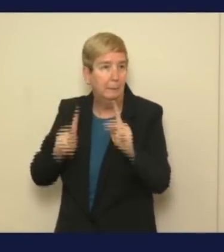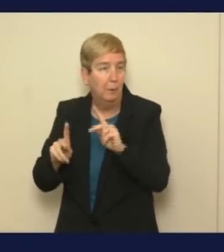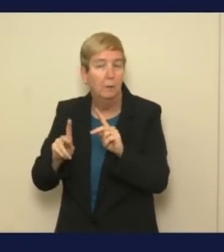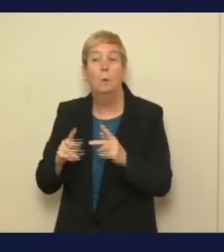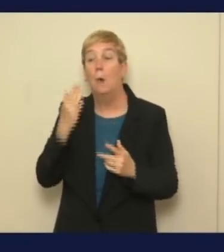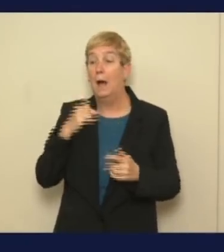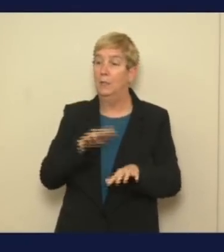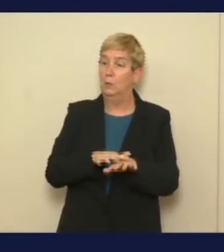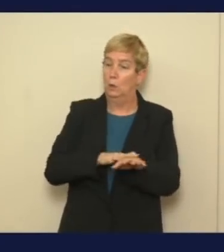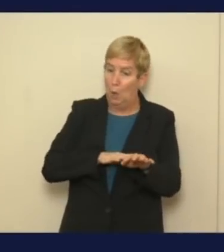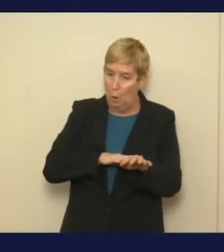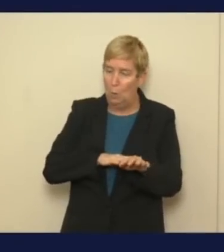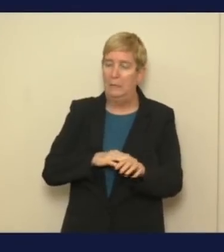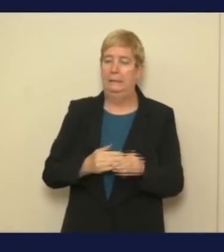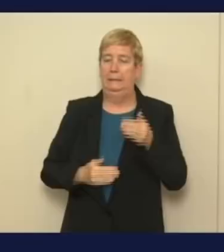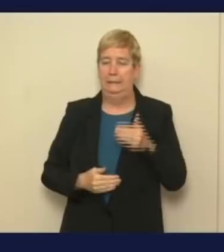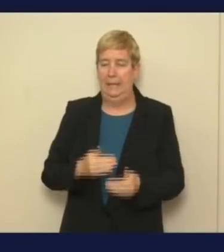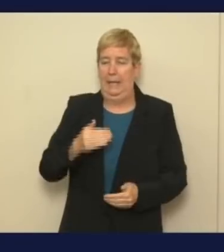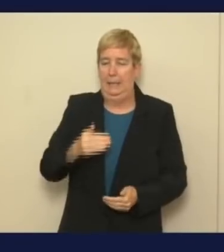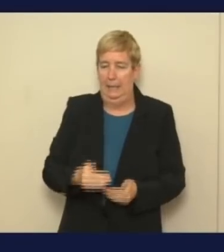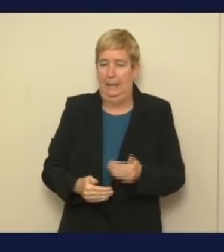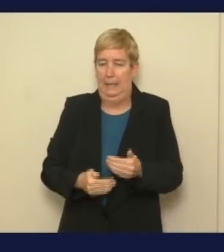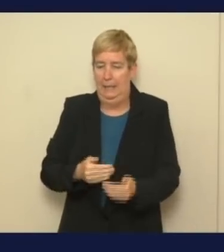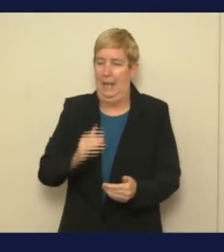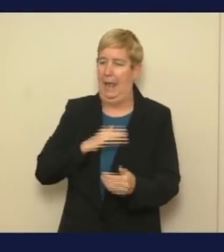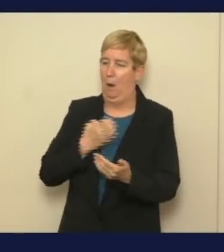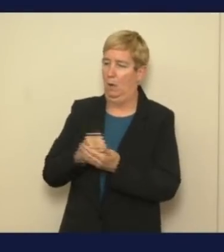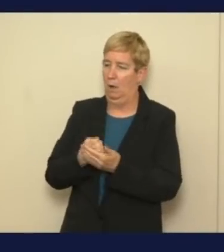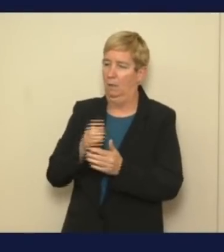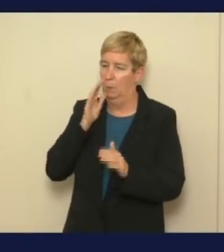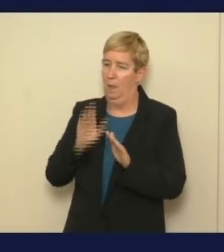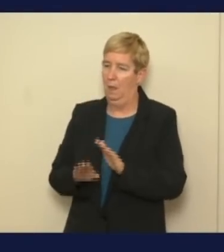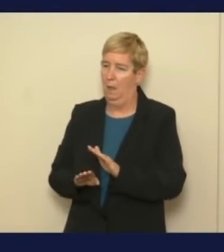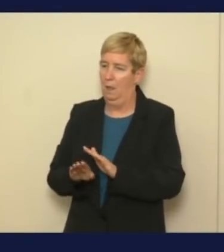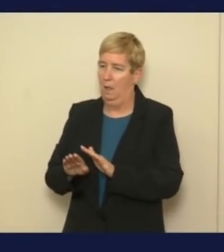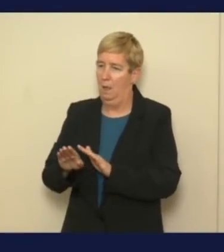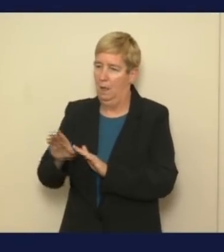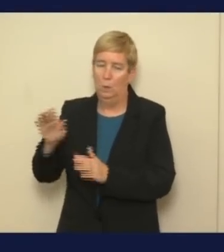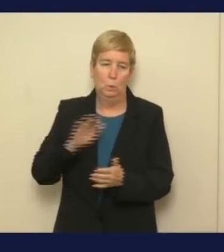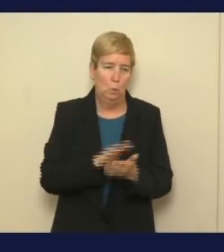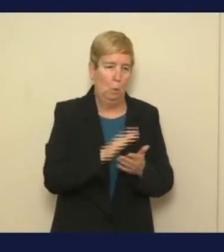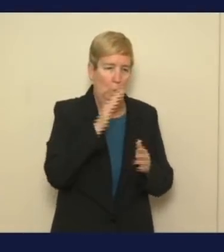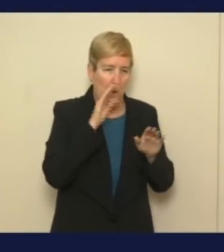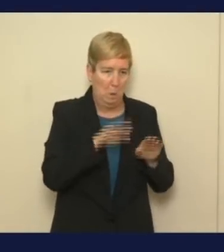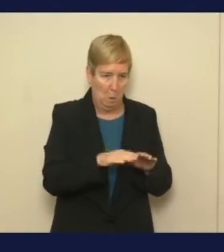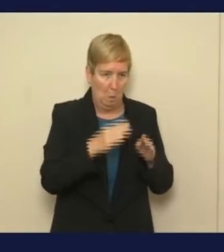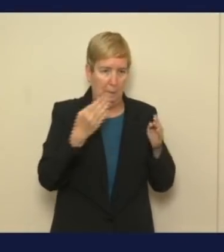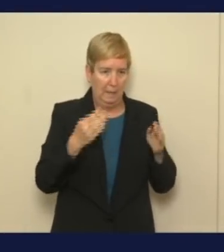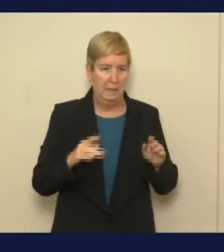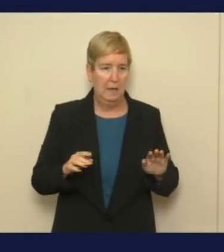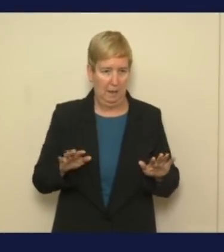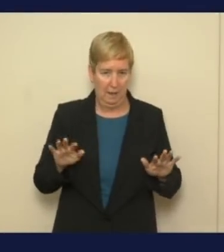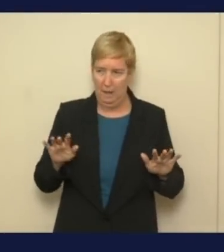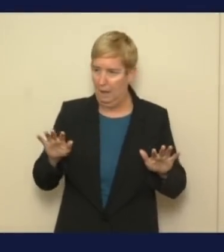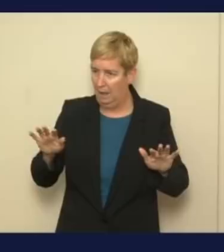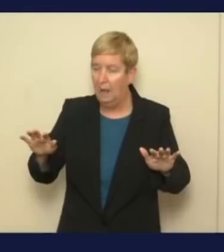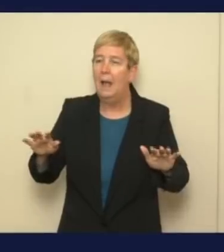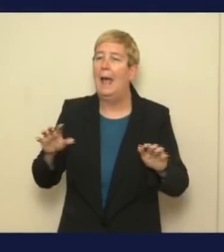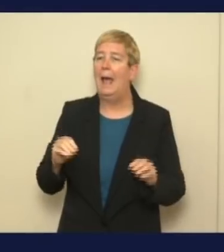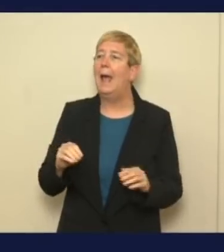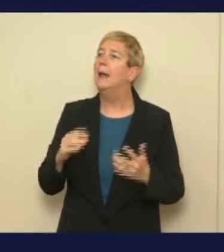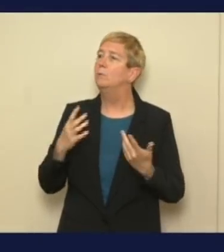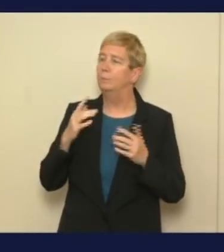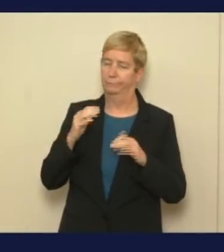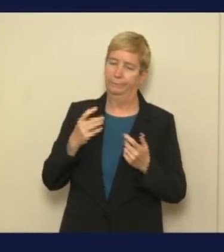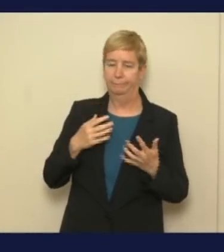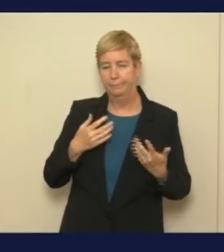steady economic recovery, going back to school, and making sure that we don't minimize your own healthcare